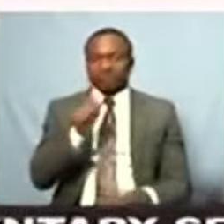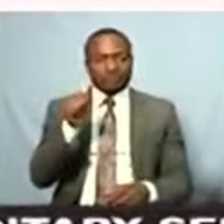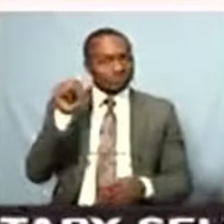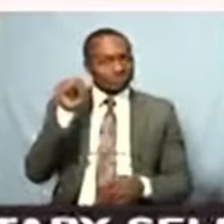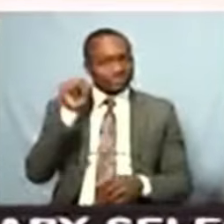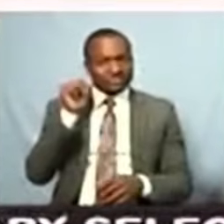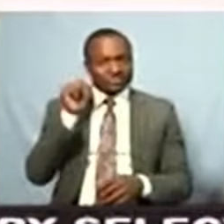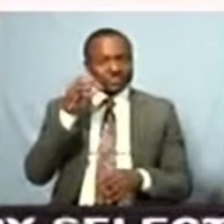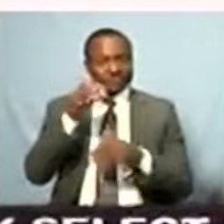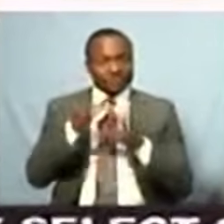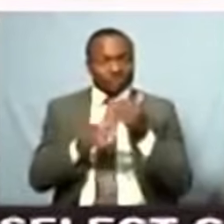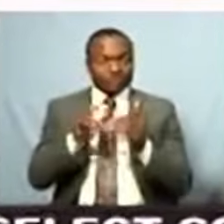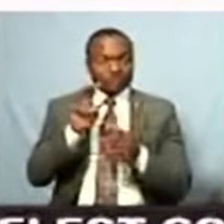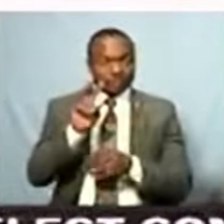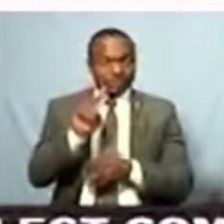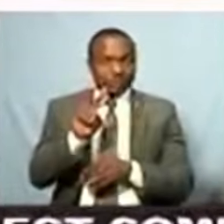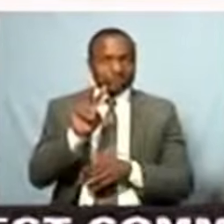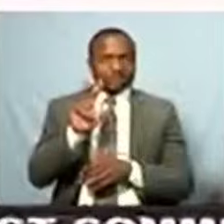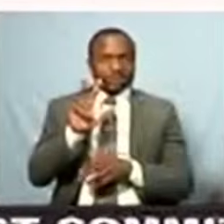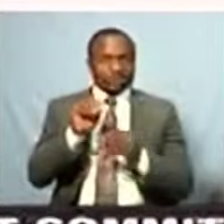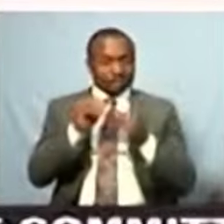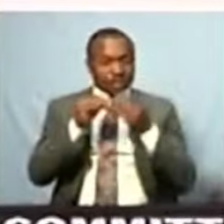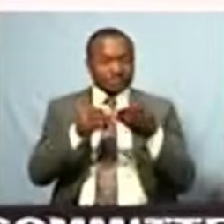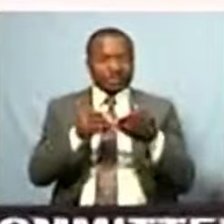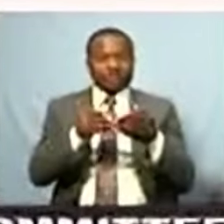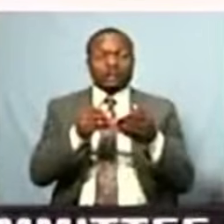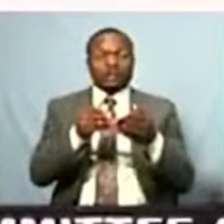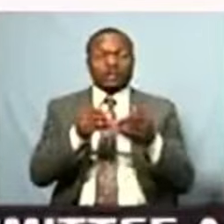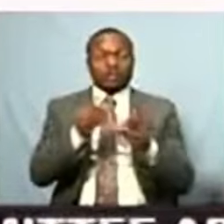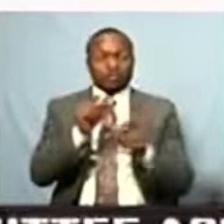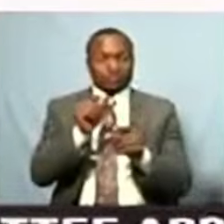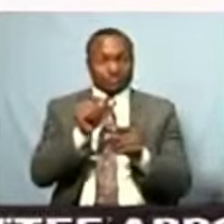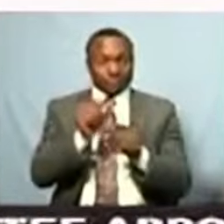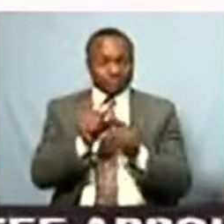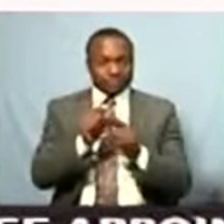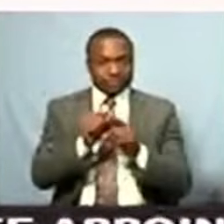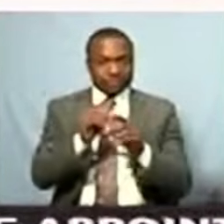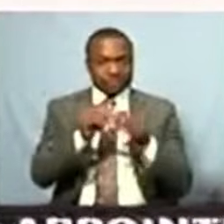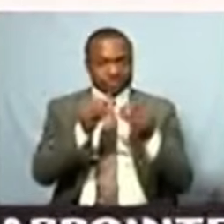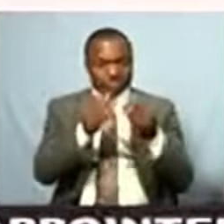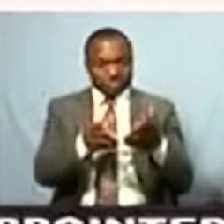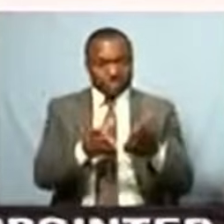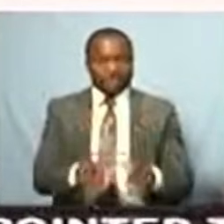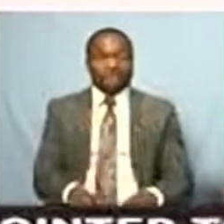23, providing for the definitions as provided.